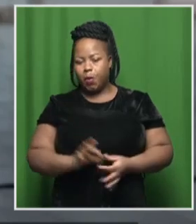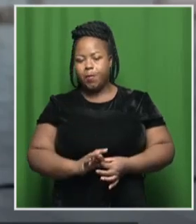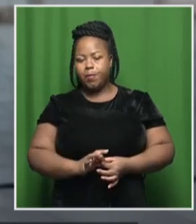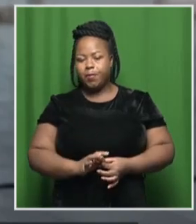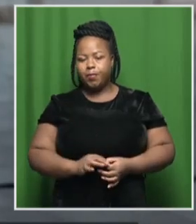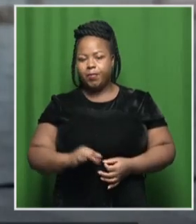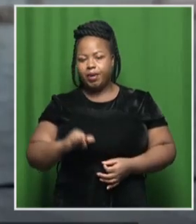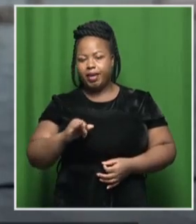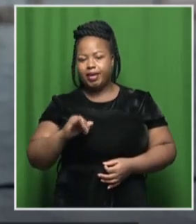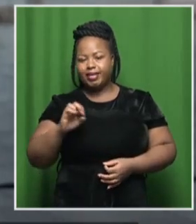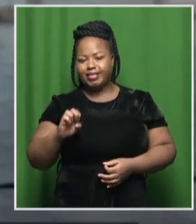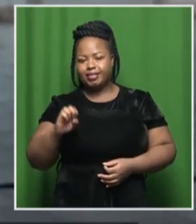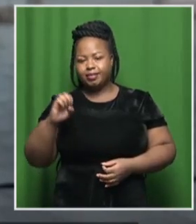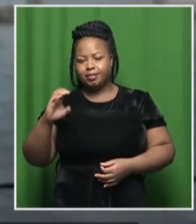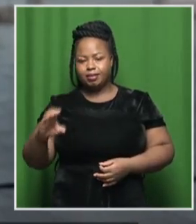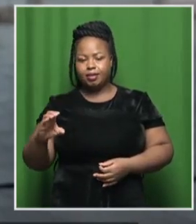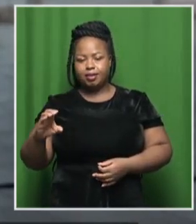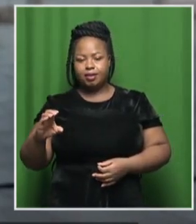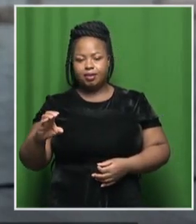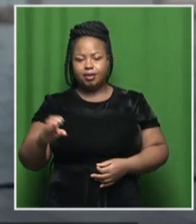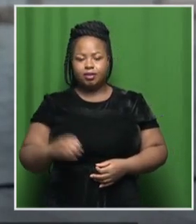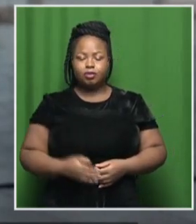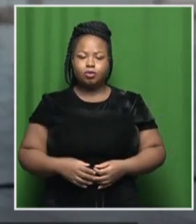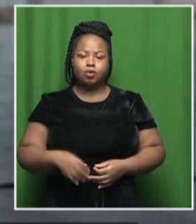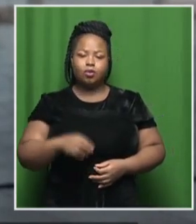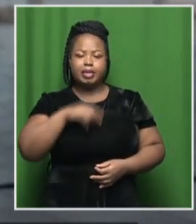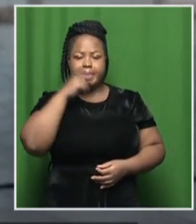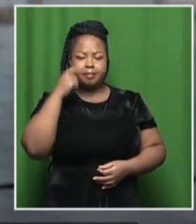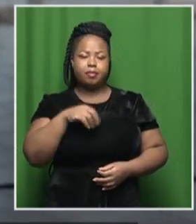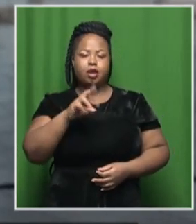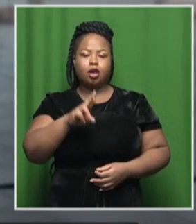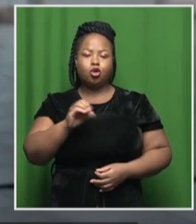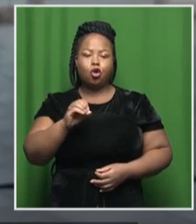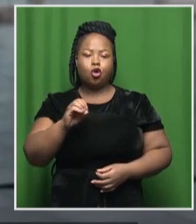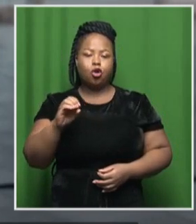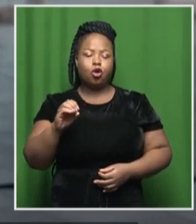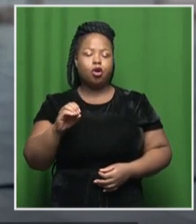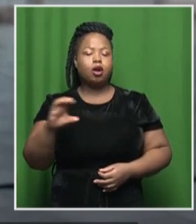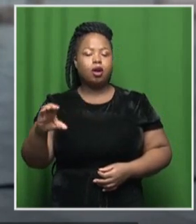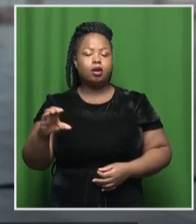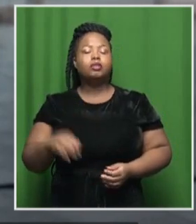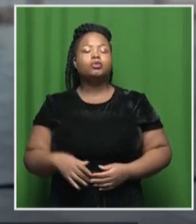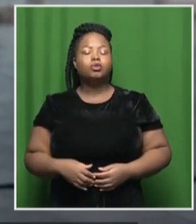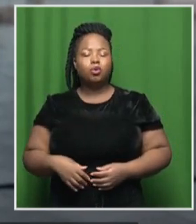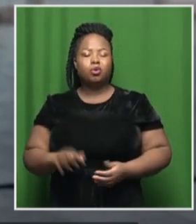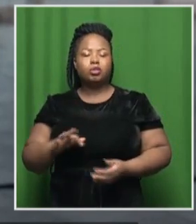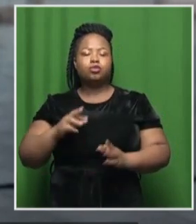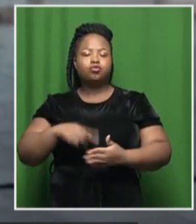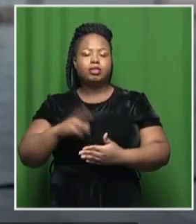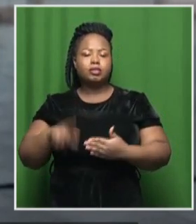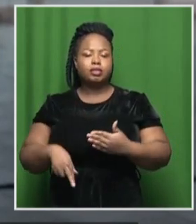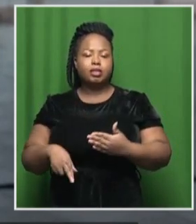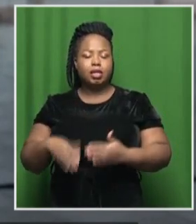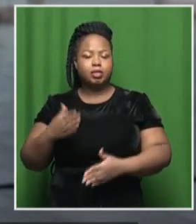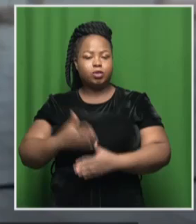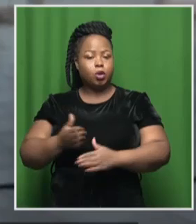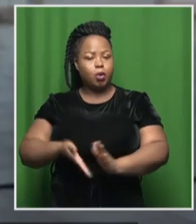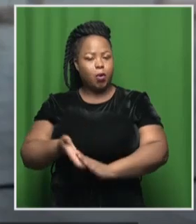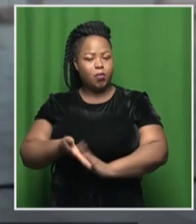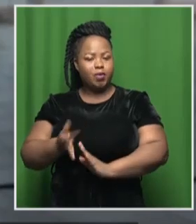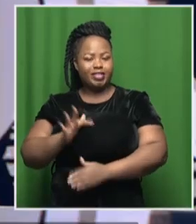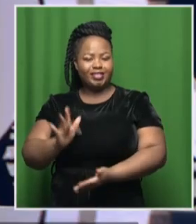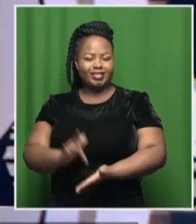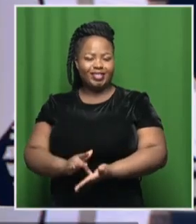the IEC, the new ROC, Results Operations Centre. As you explained to us earlier, we've become so accustomed